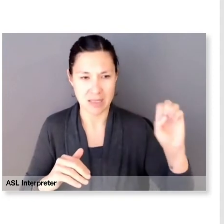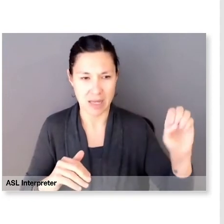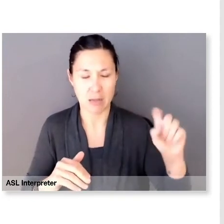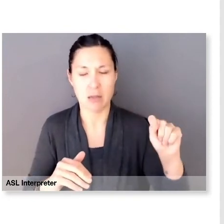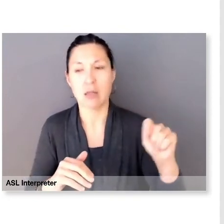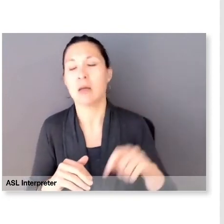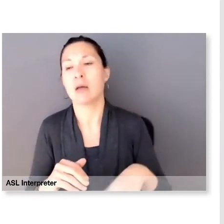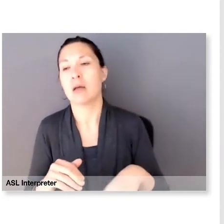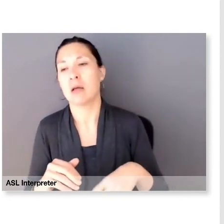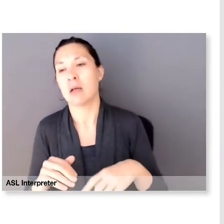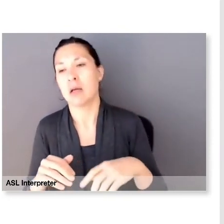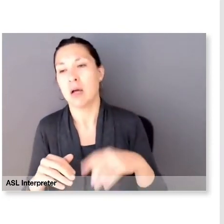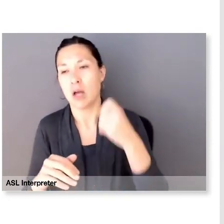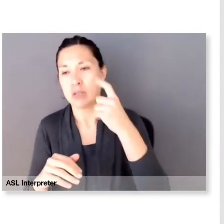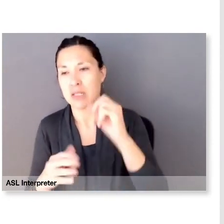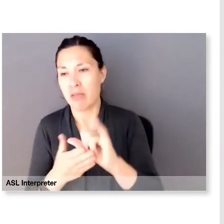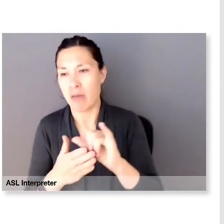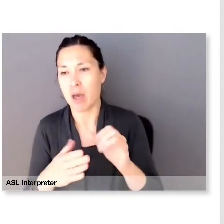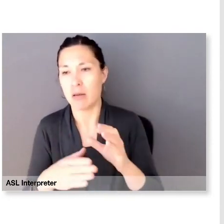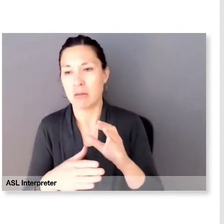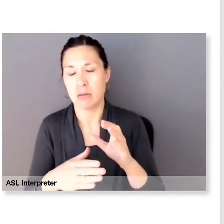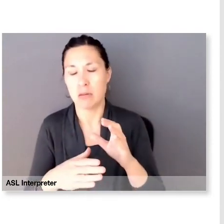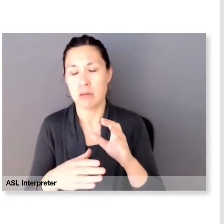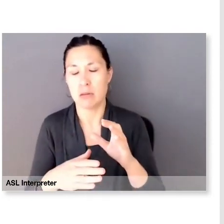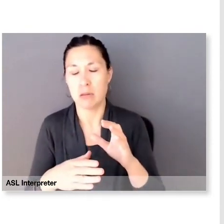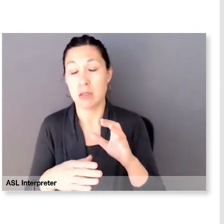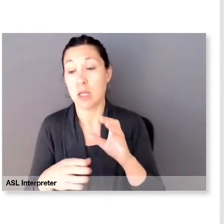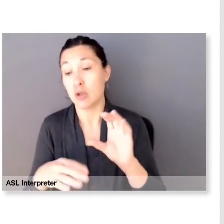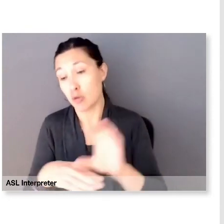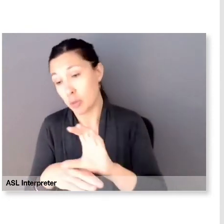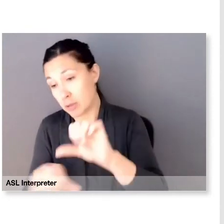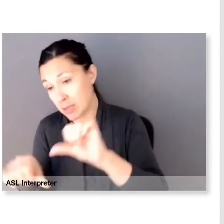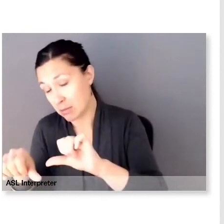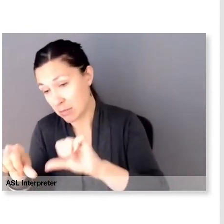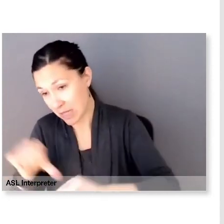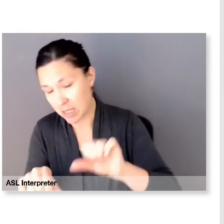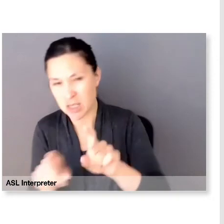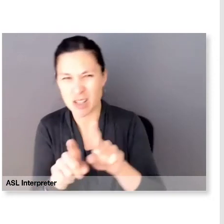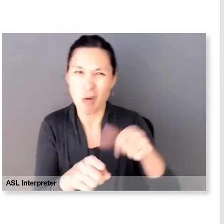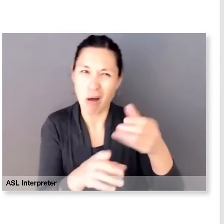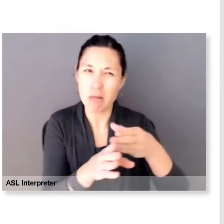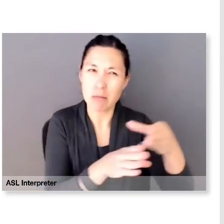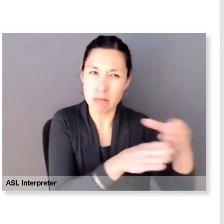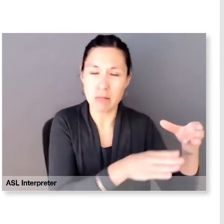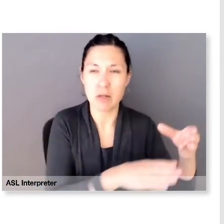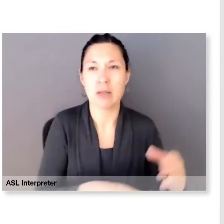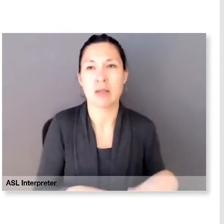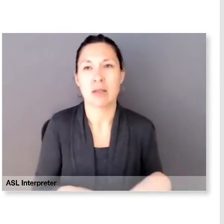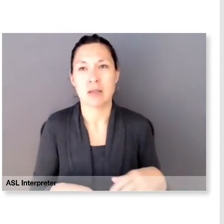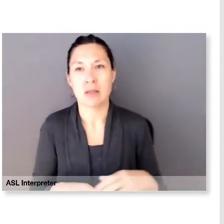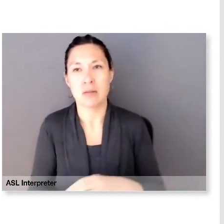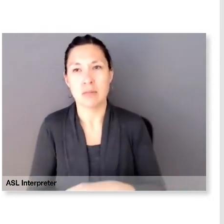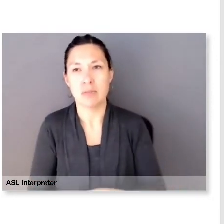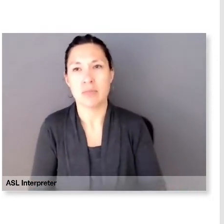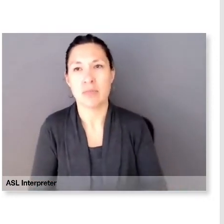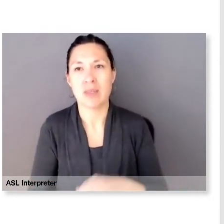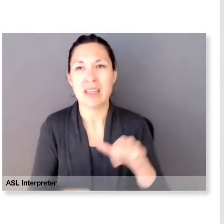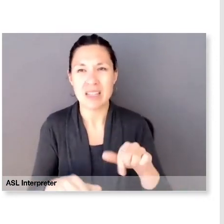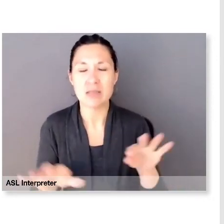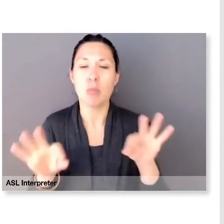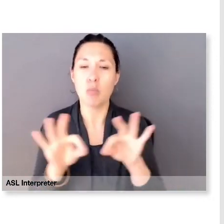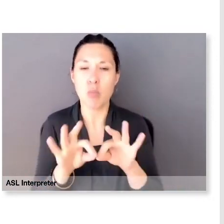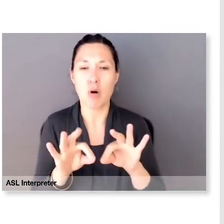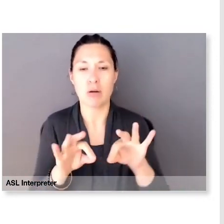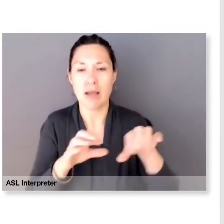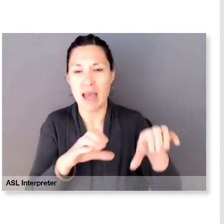and outside computer science, that this is a sort of first order activity that everyone needs to participate in. This